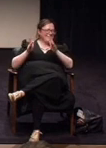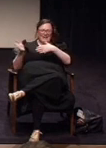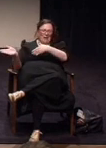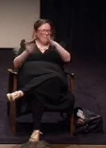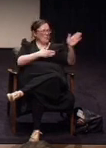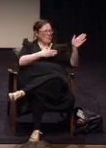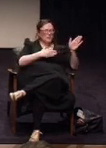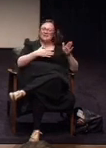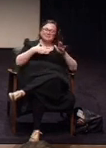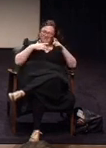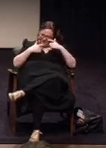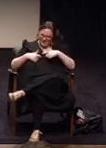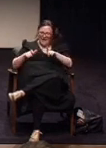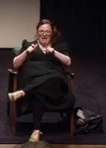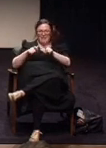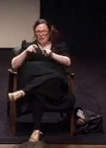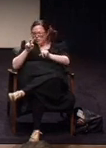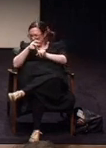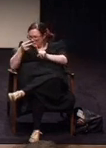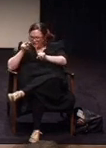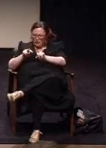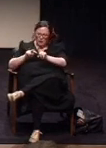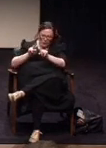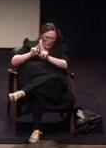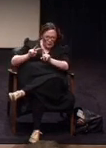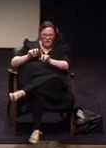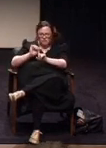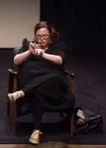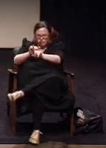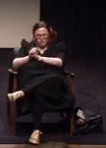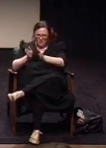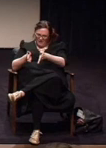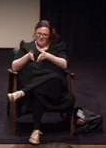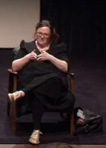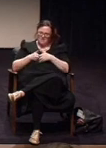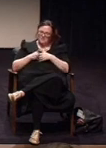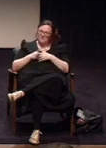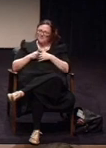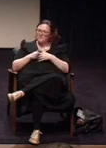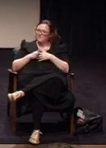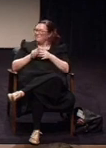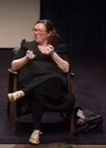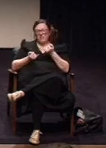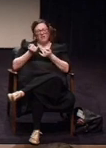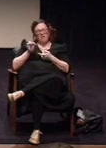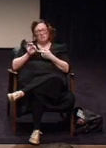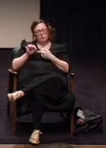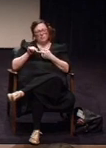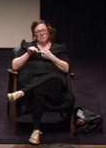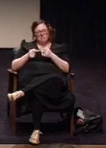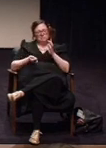have to look into it all the time. And I think the last one is quite